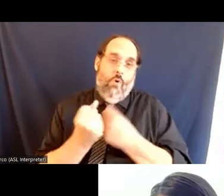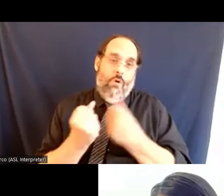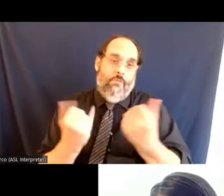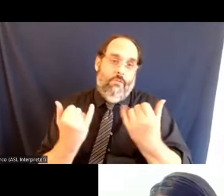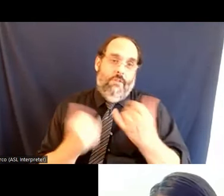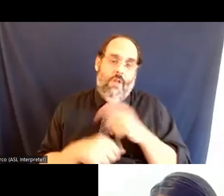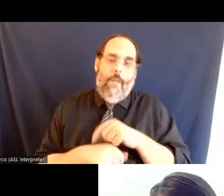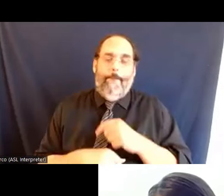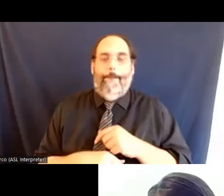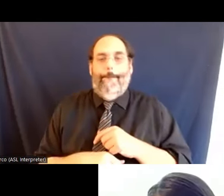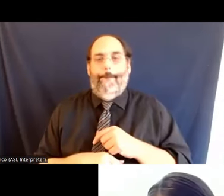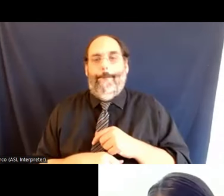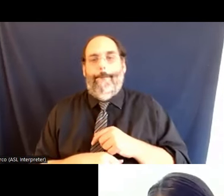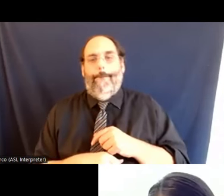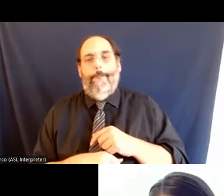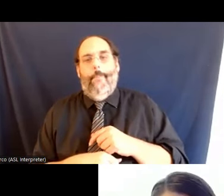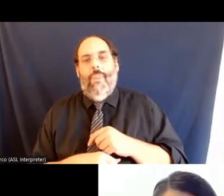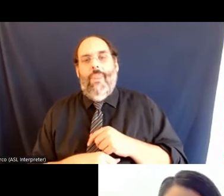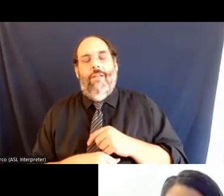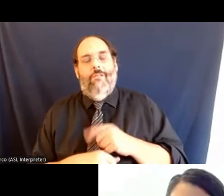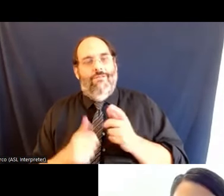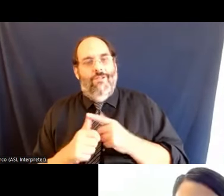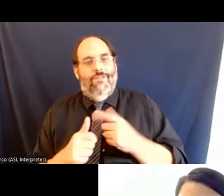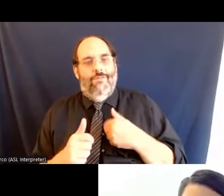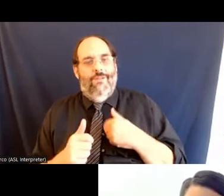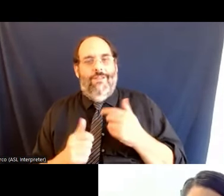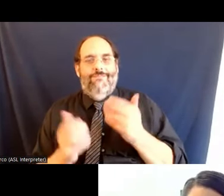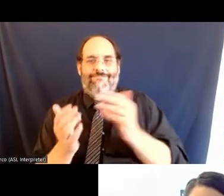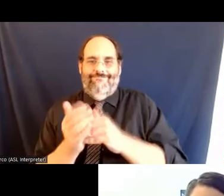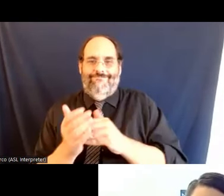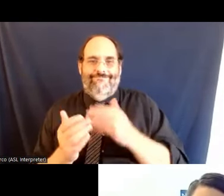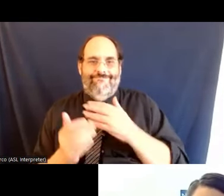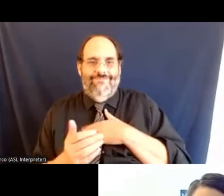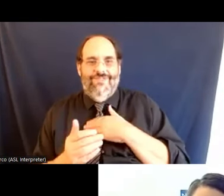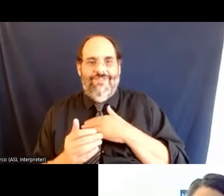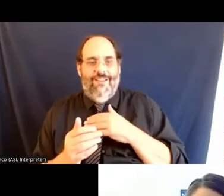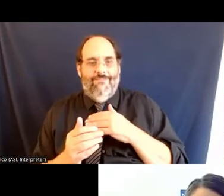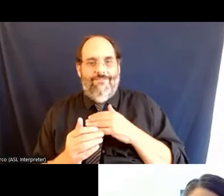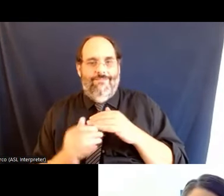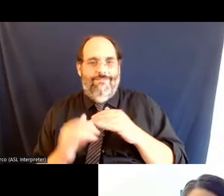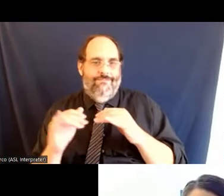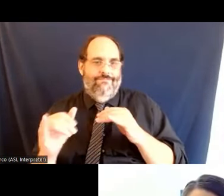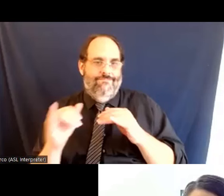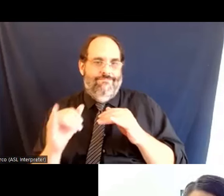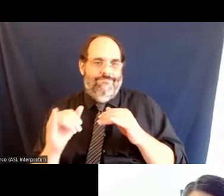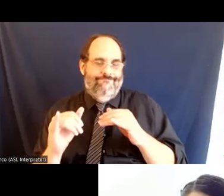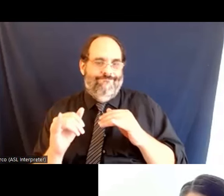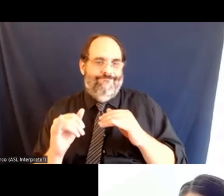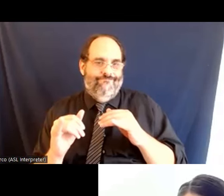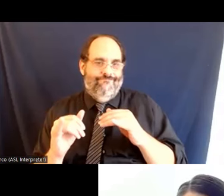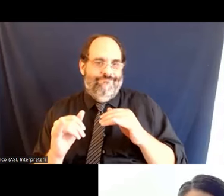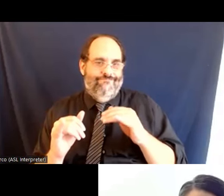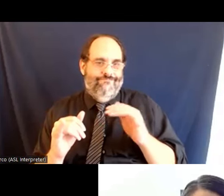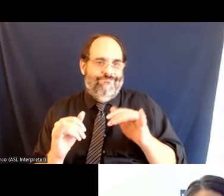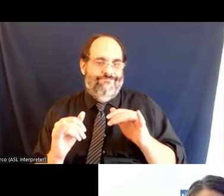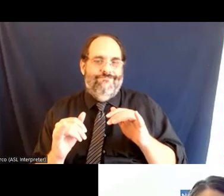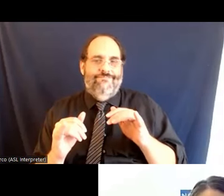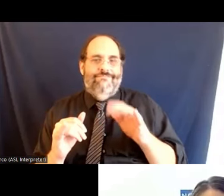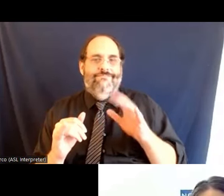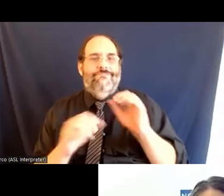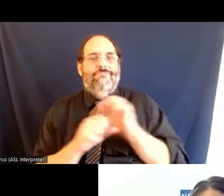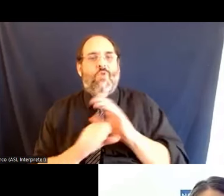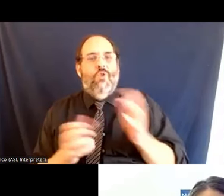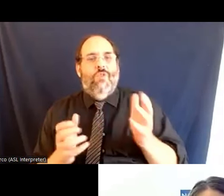moment. Well, first, I want to echo the gratitude to you, Assistant Attorney General Clark, and all of my